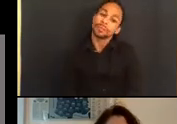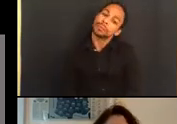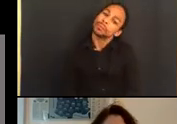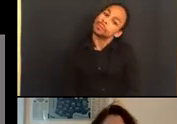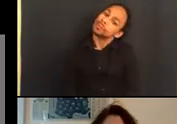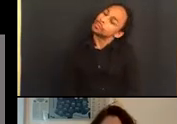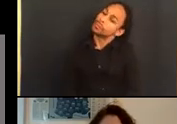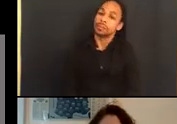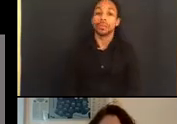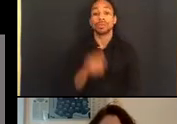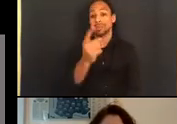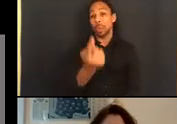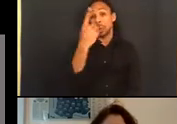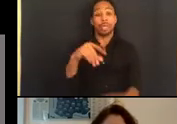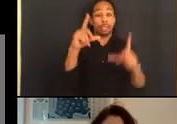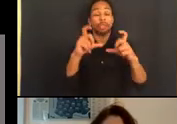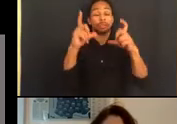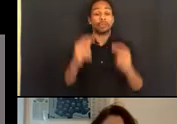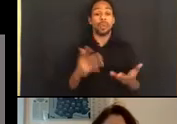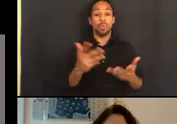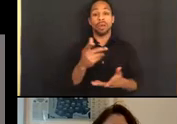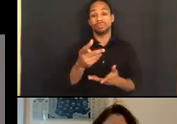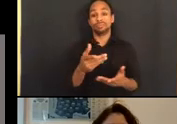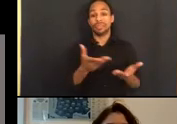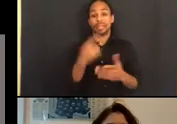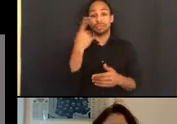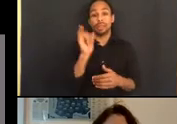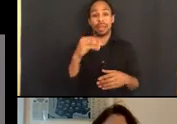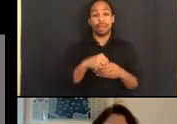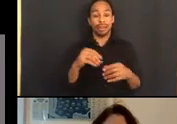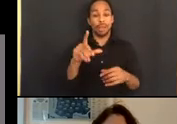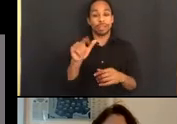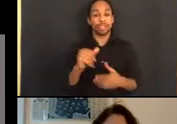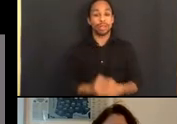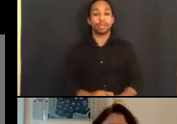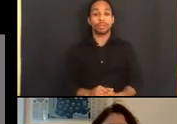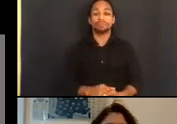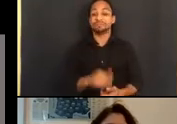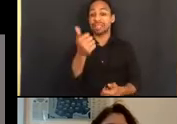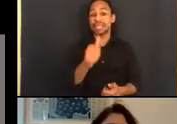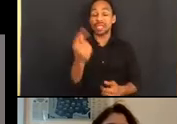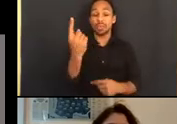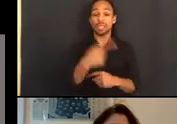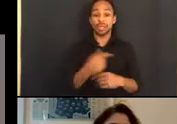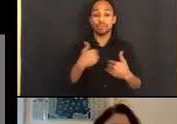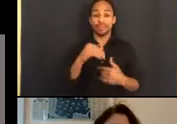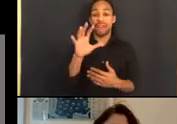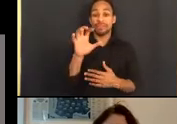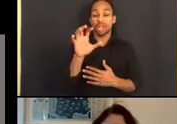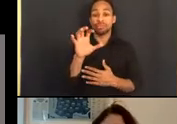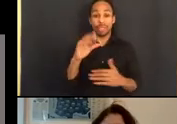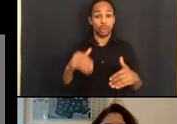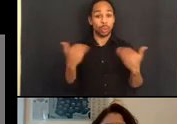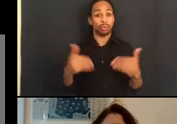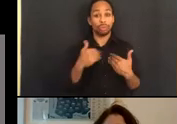And here's just a snapshot of what things look like in Los Angeles. On any given day, there are 500 youth